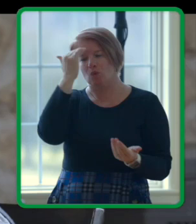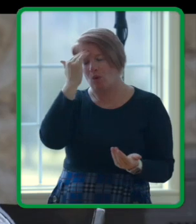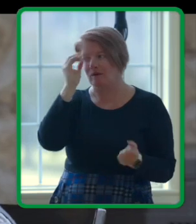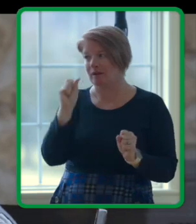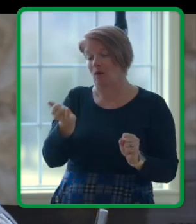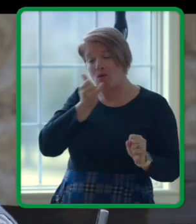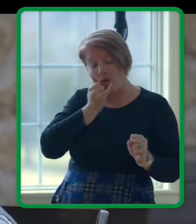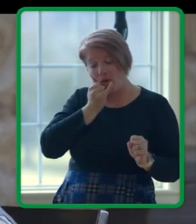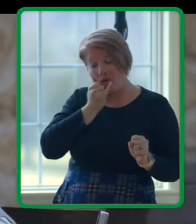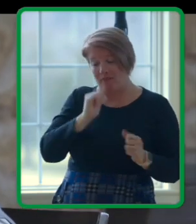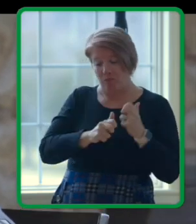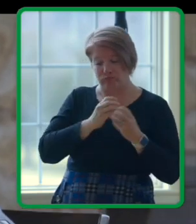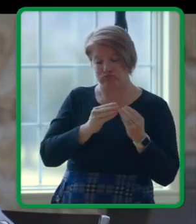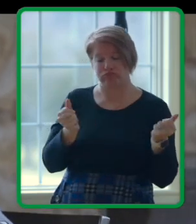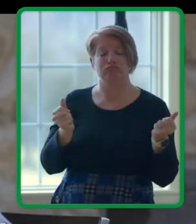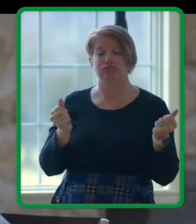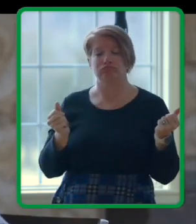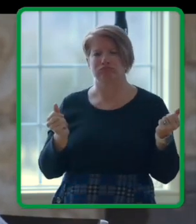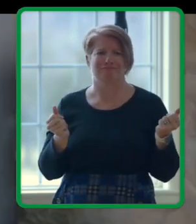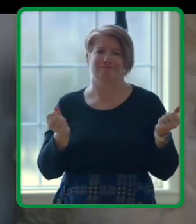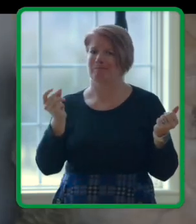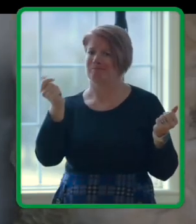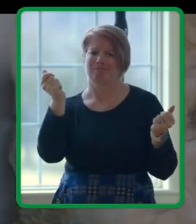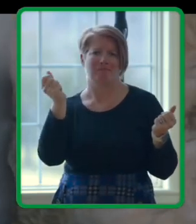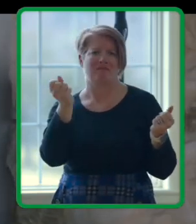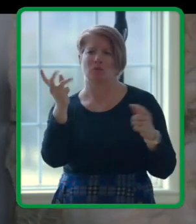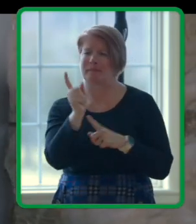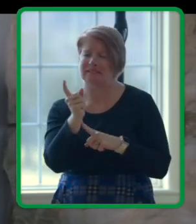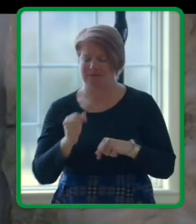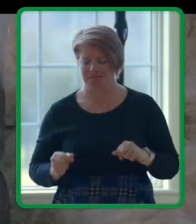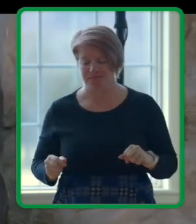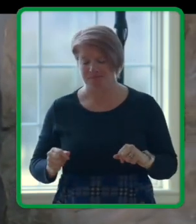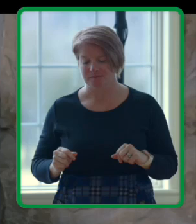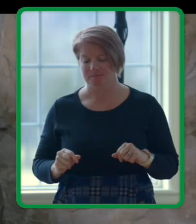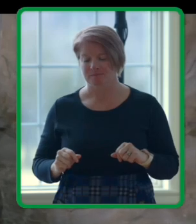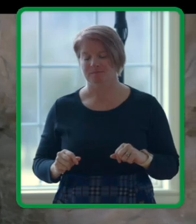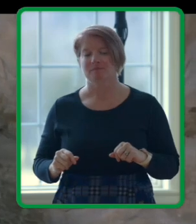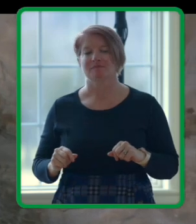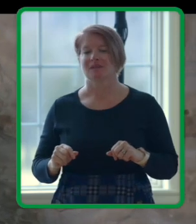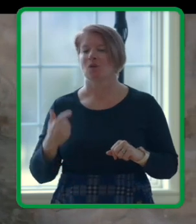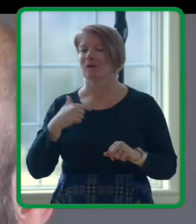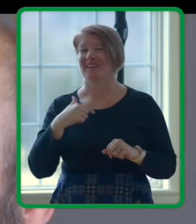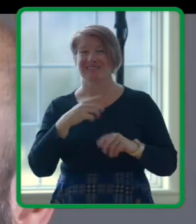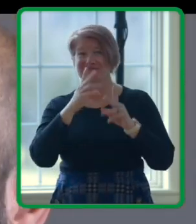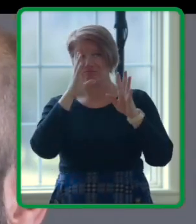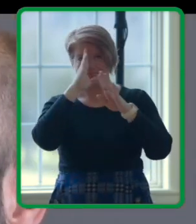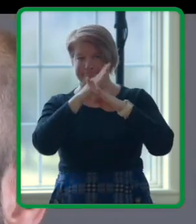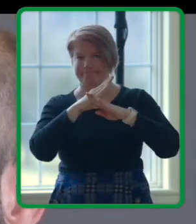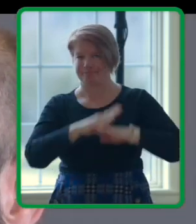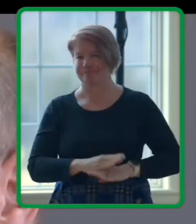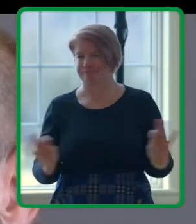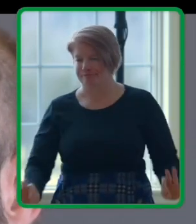can call in and resolve that problem with me in a matter of minutes. And you know, we can make a molehill out of that mountain. If you're ever